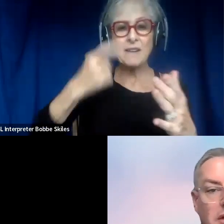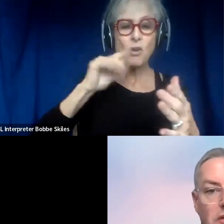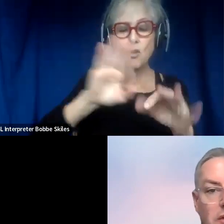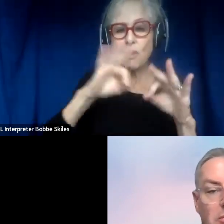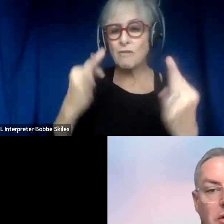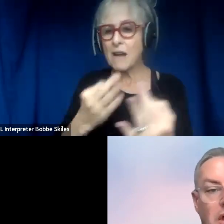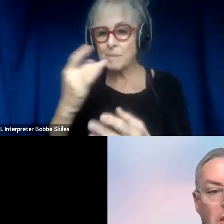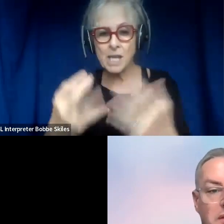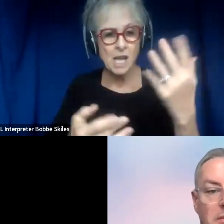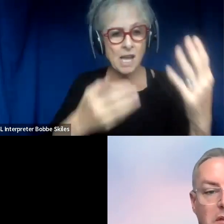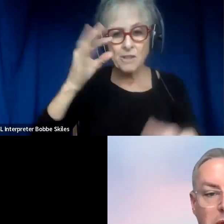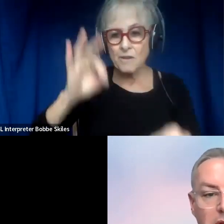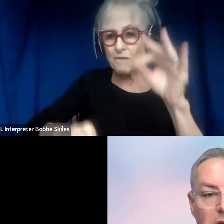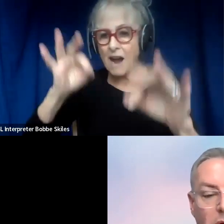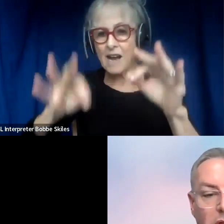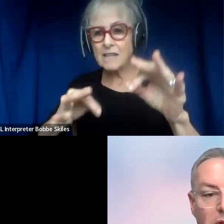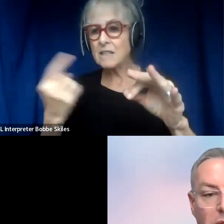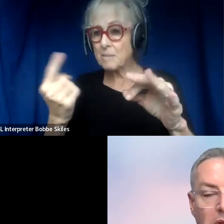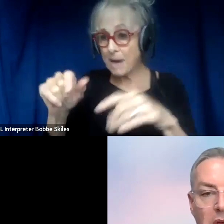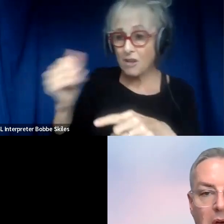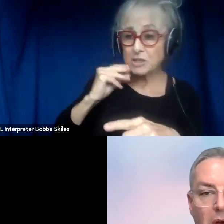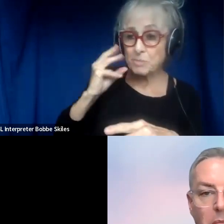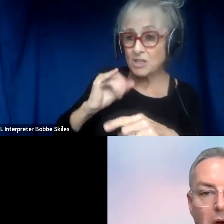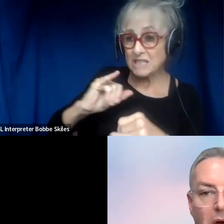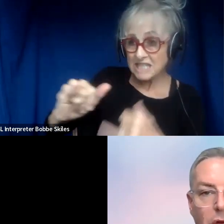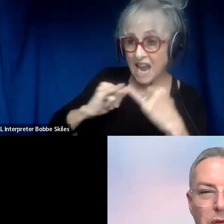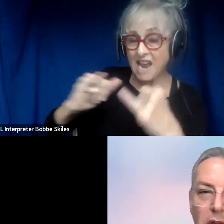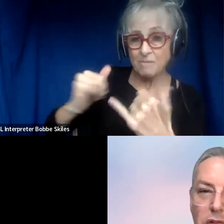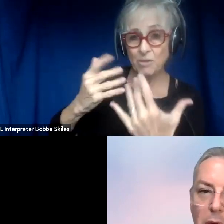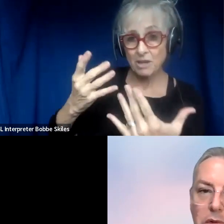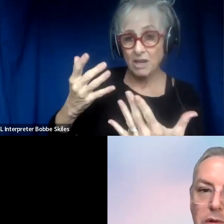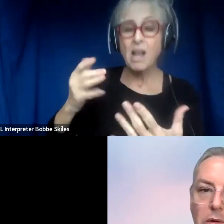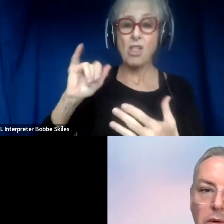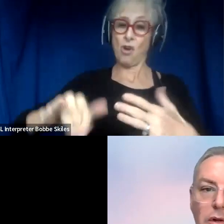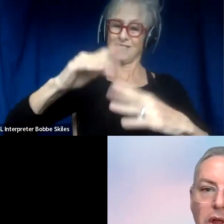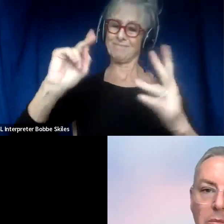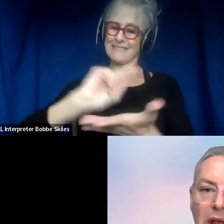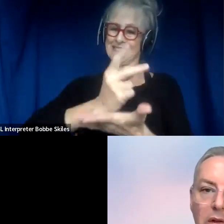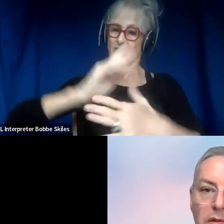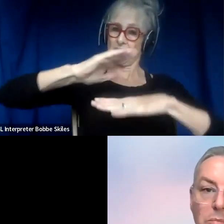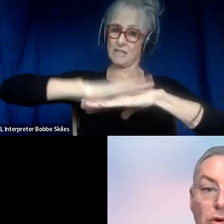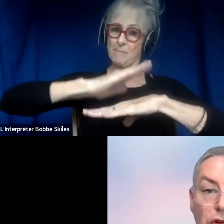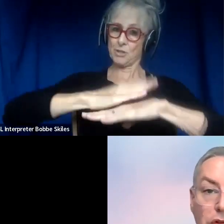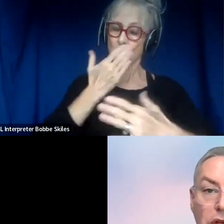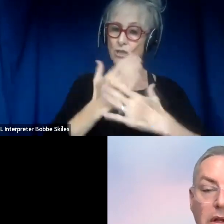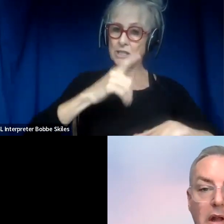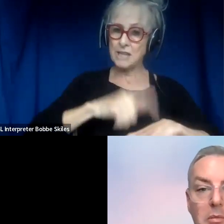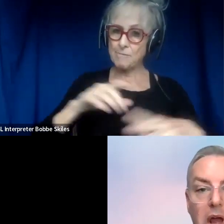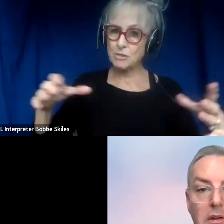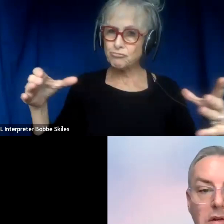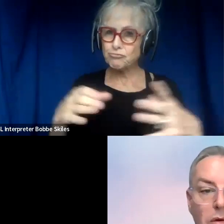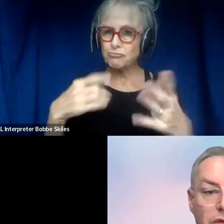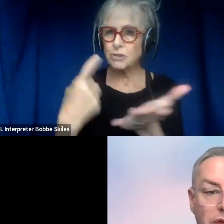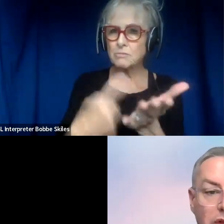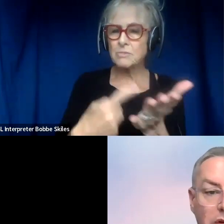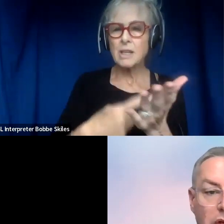find a similar kitchen table with somebody experiencing what you're doing. Those kitchen tables are really who came together to push the Lanterman